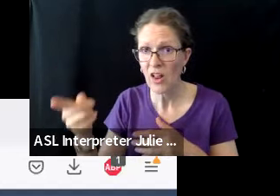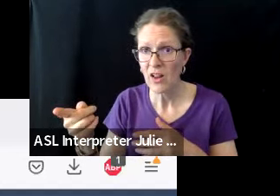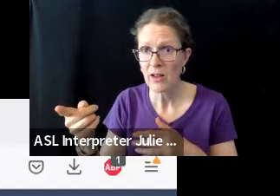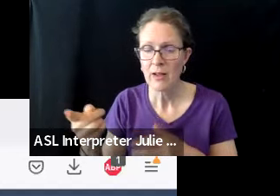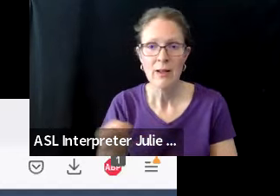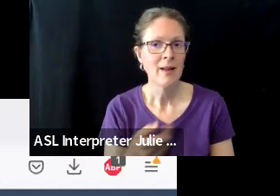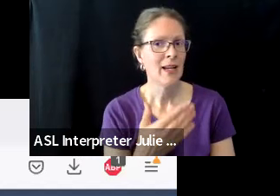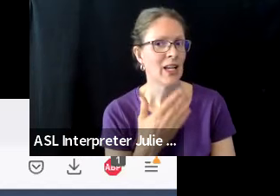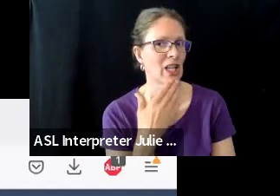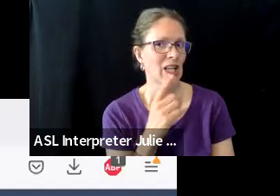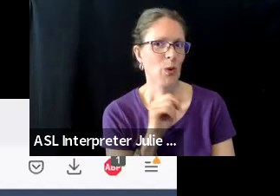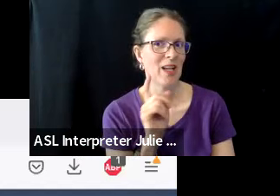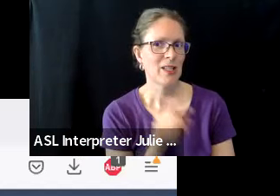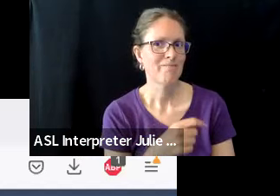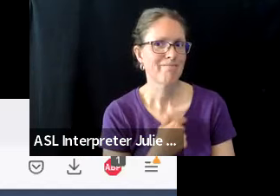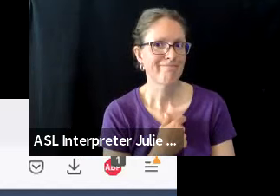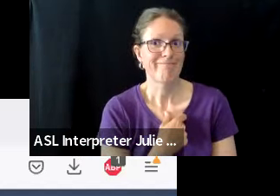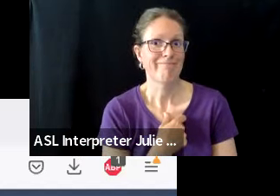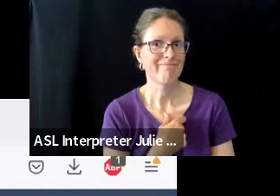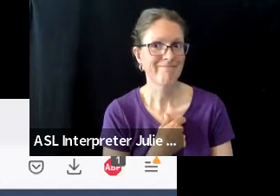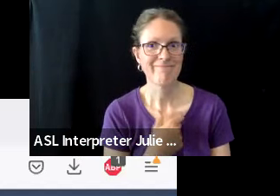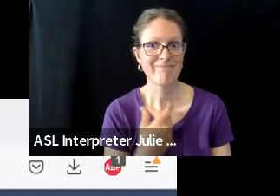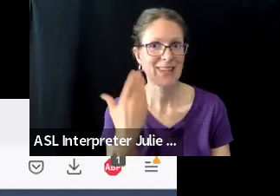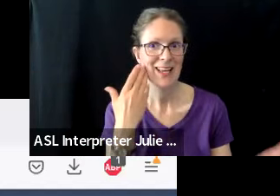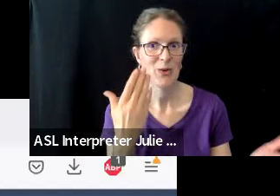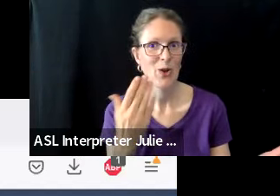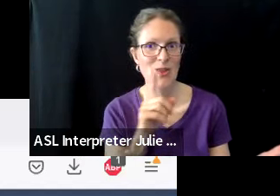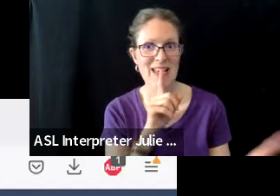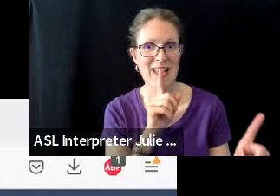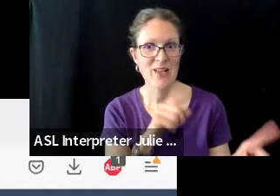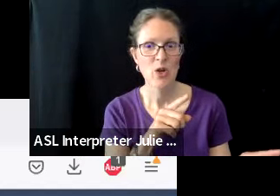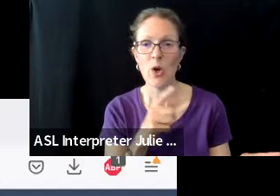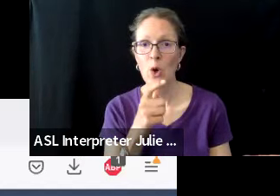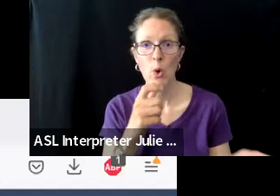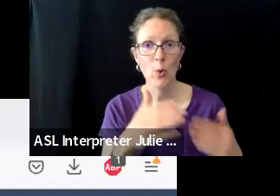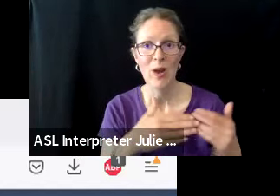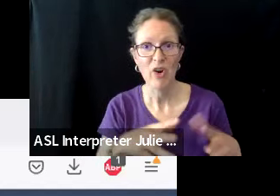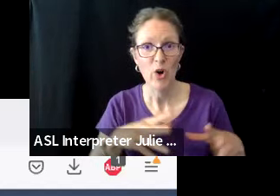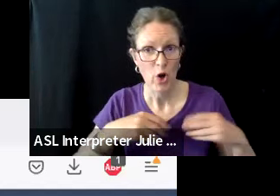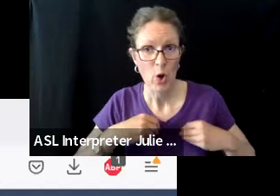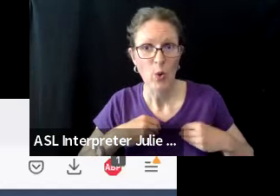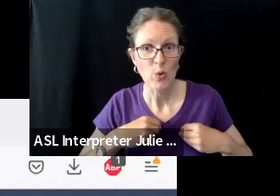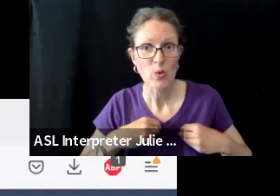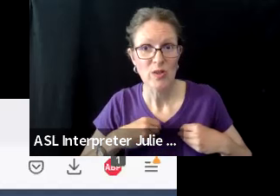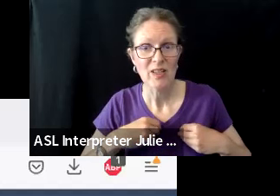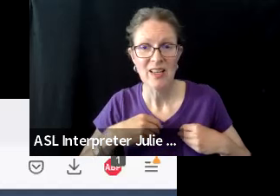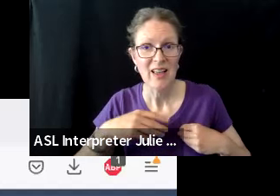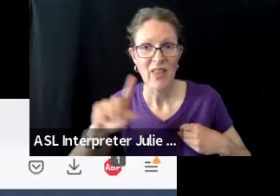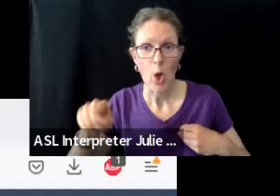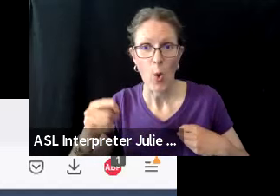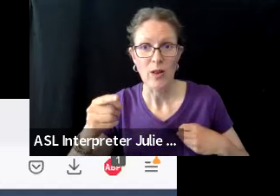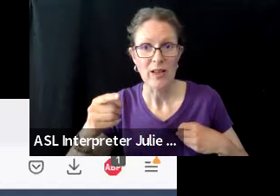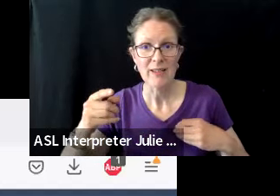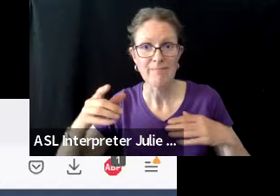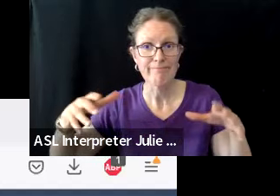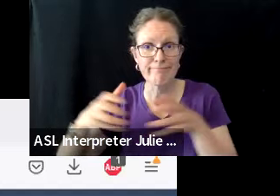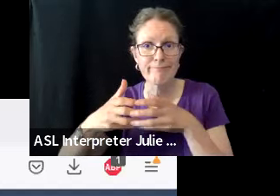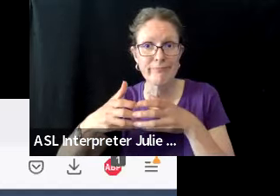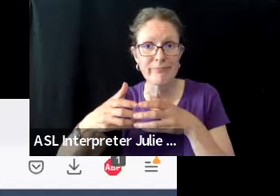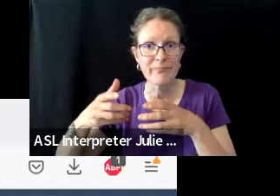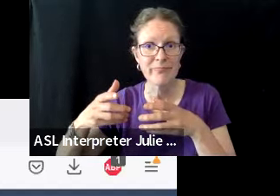Kevin. I don't know the answer, but whoever owns it would be the only party that would be able to